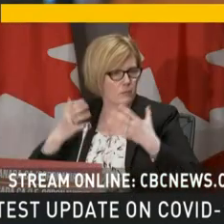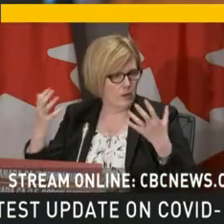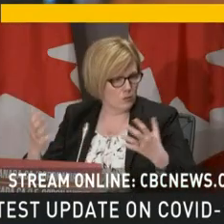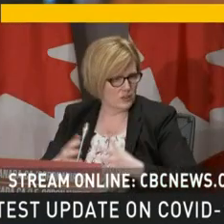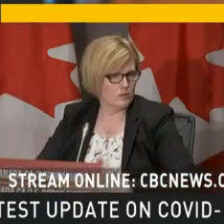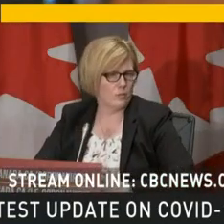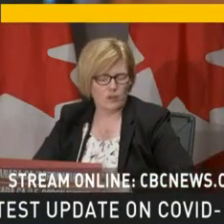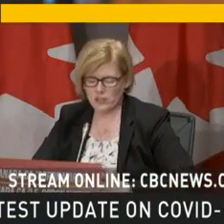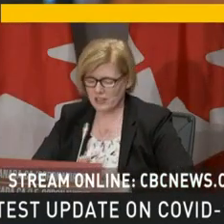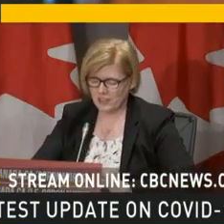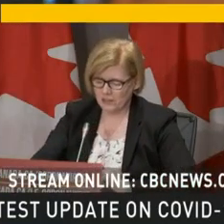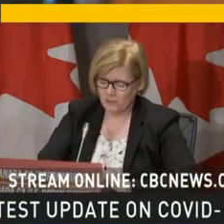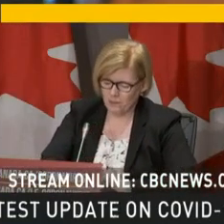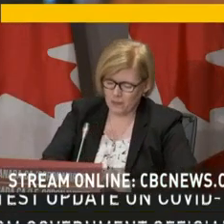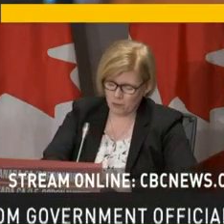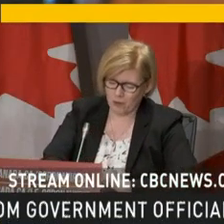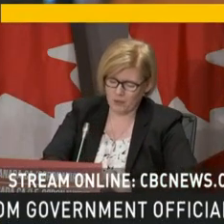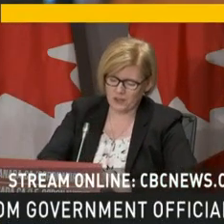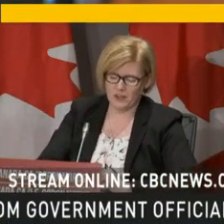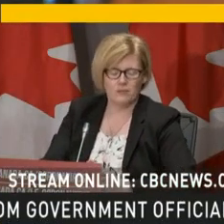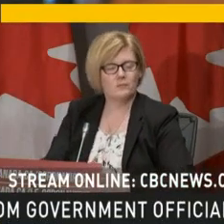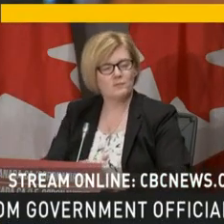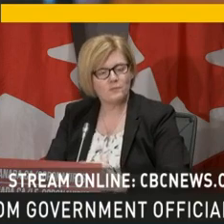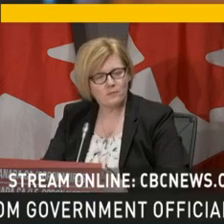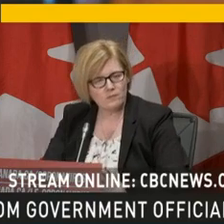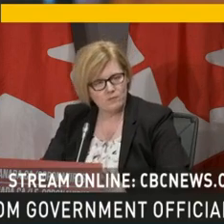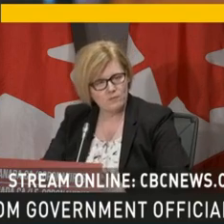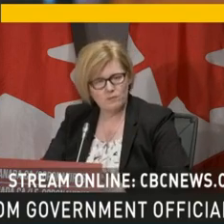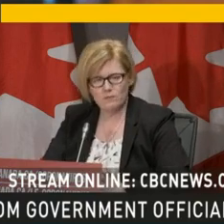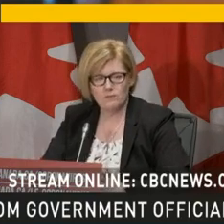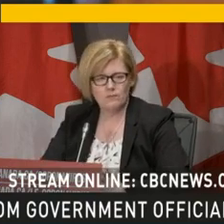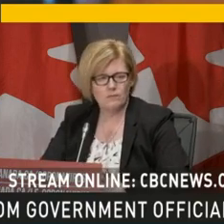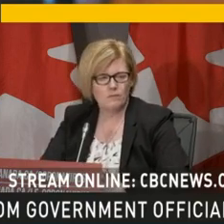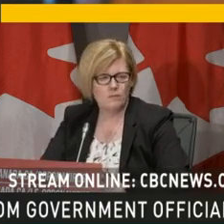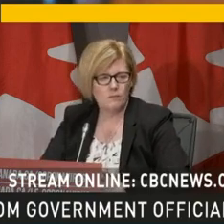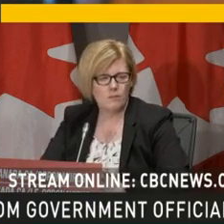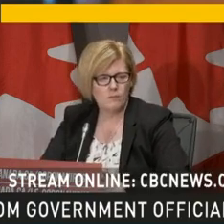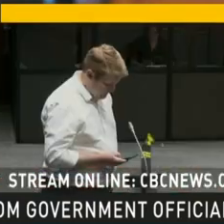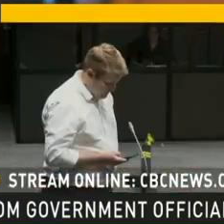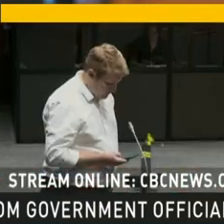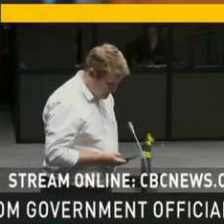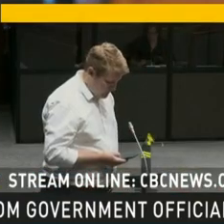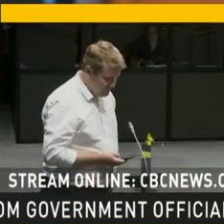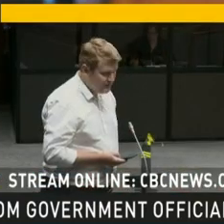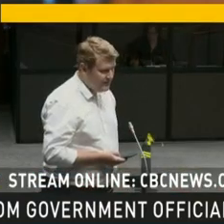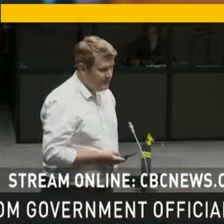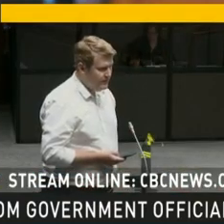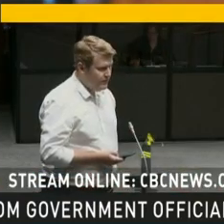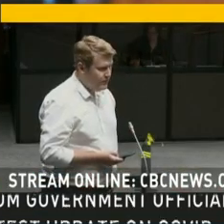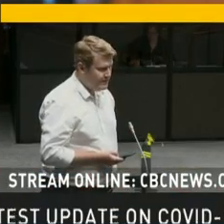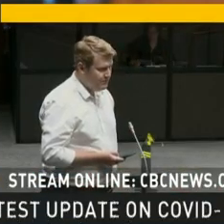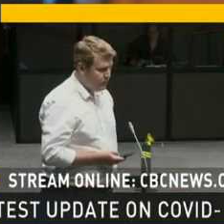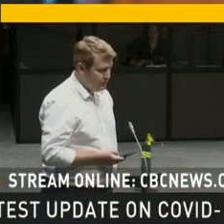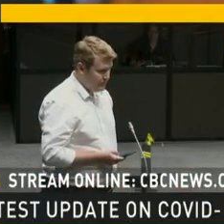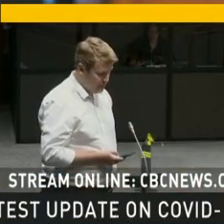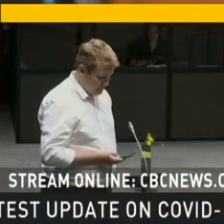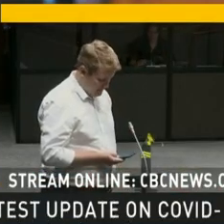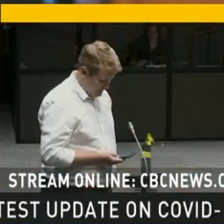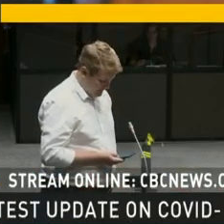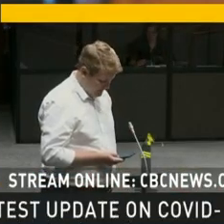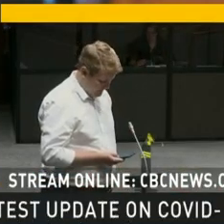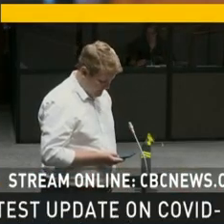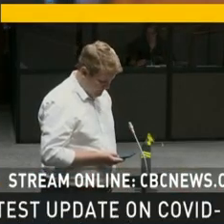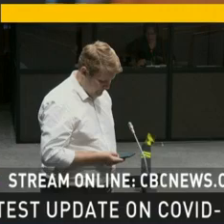of the RCMP. Is the Prime Minister committed to a full-scale overhaul of the RCMP to root out systemic